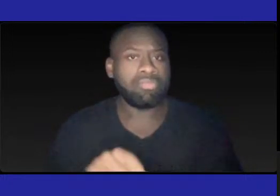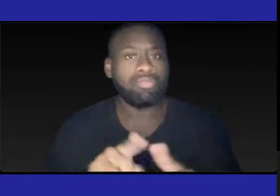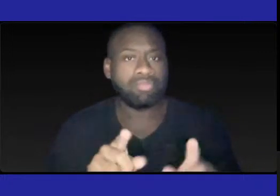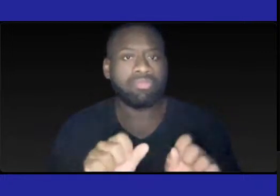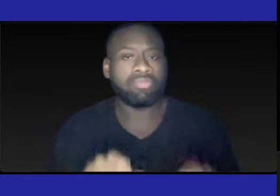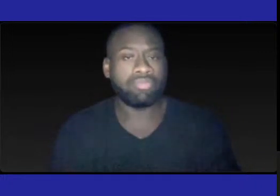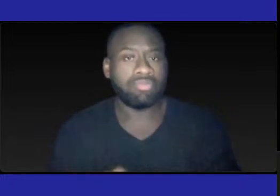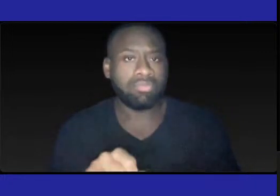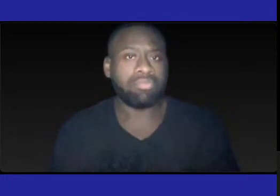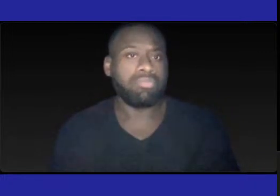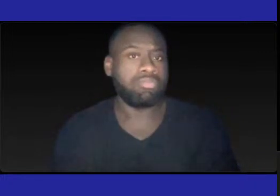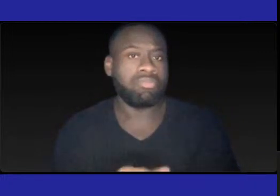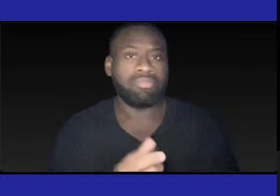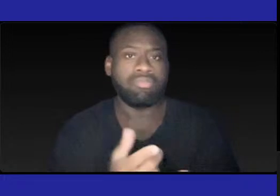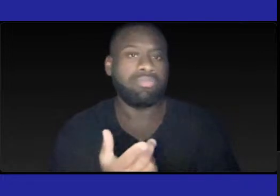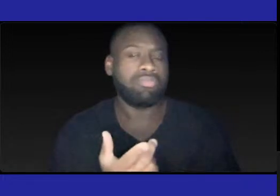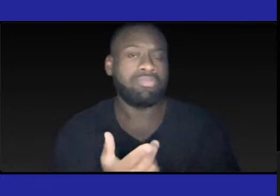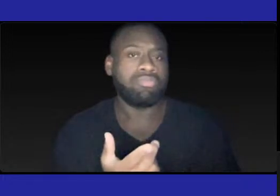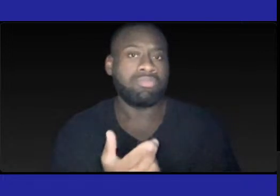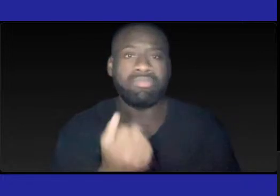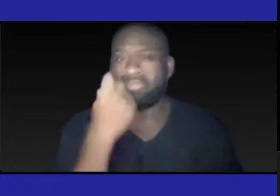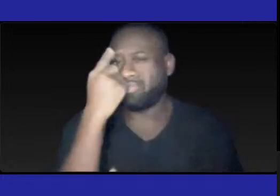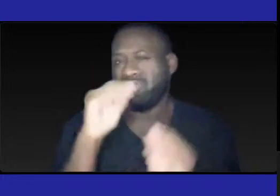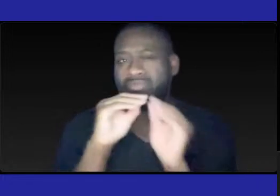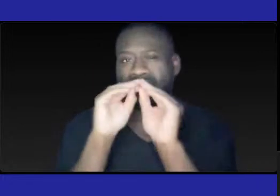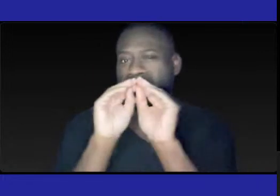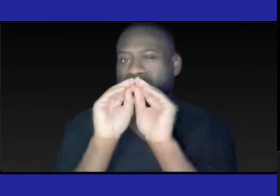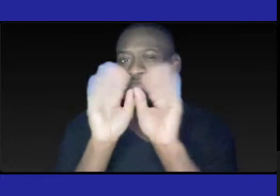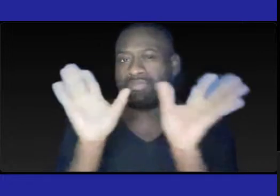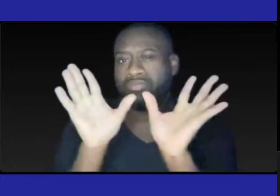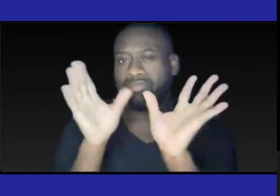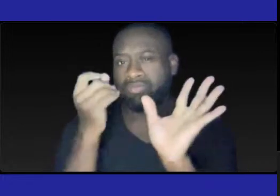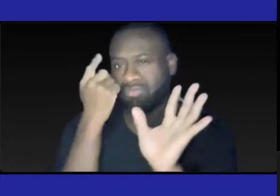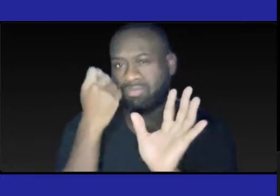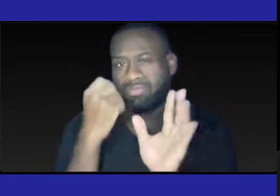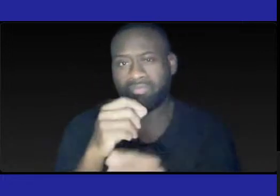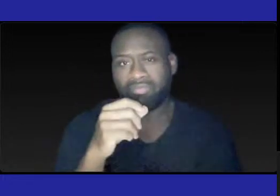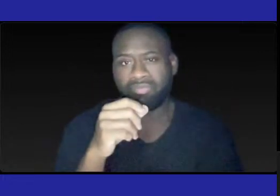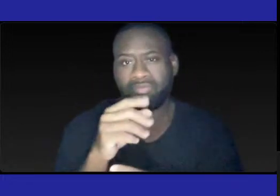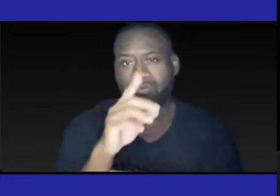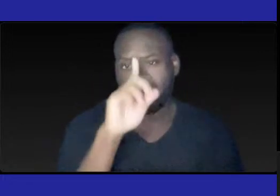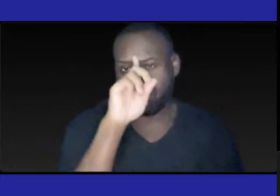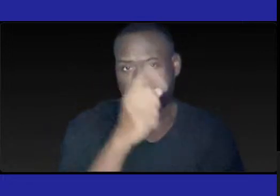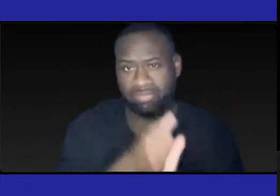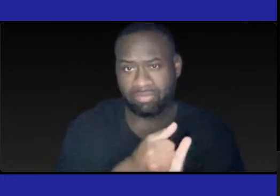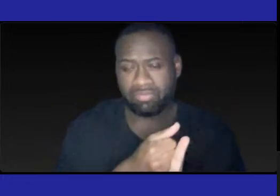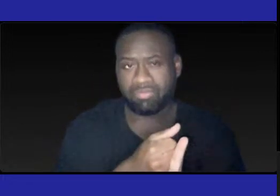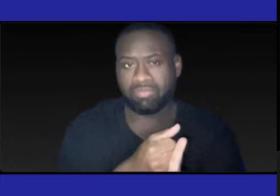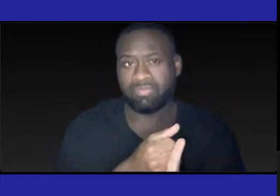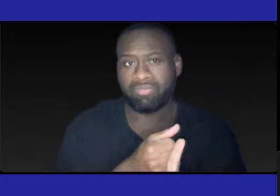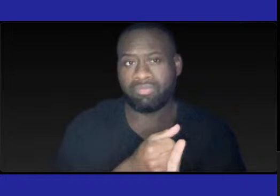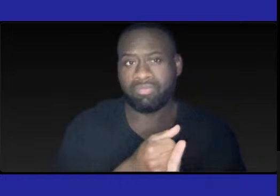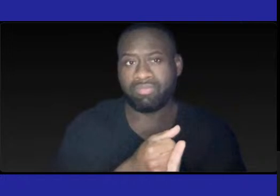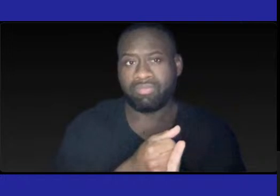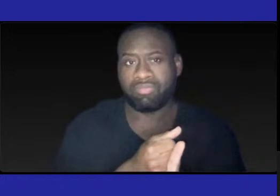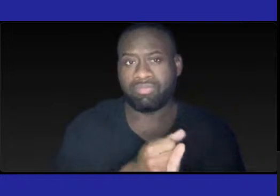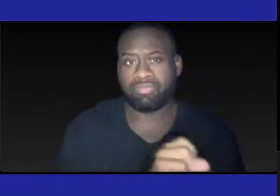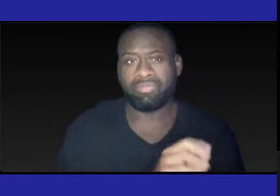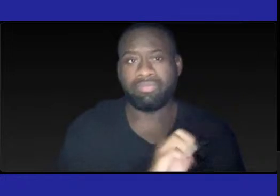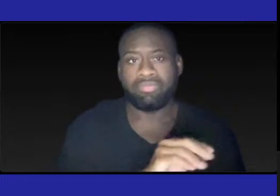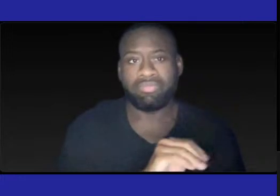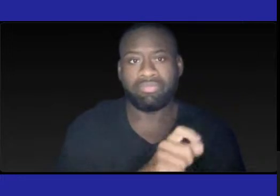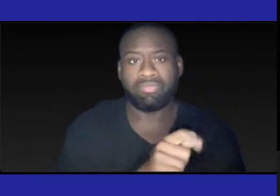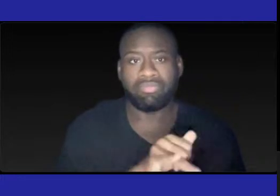Right. what And it happens. does make sense. I mean, stroke is primarily either an embolic or a